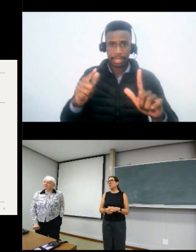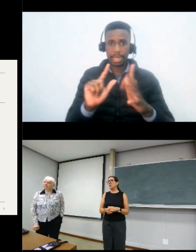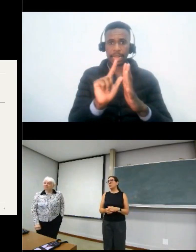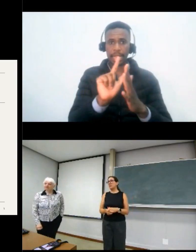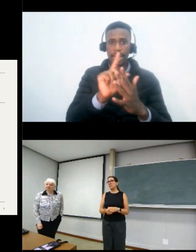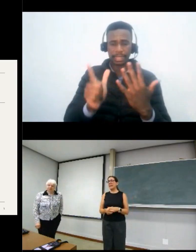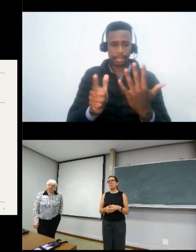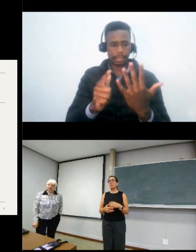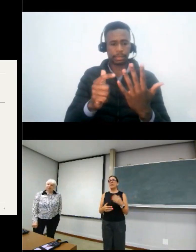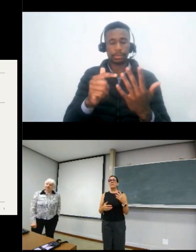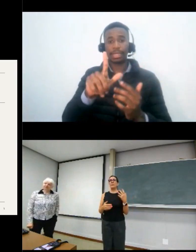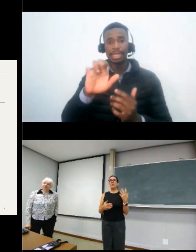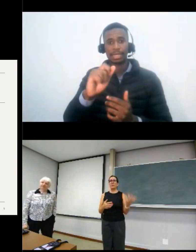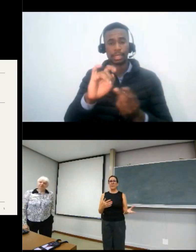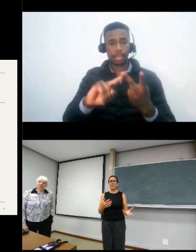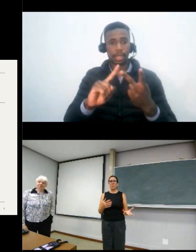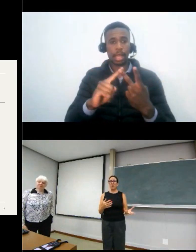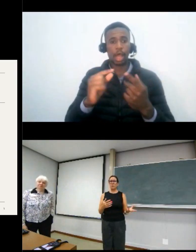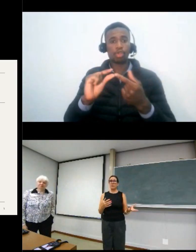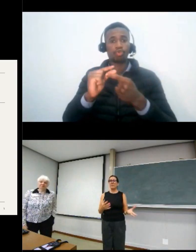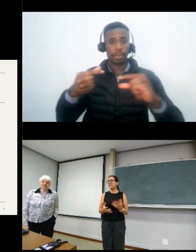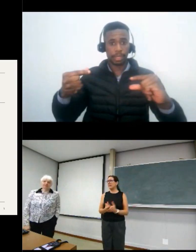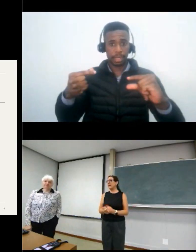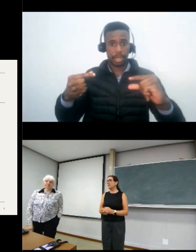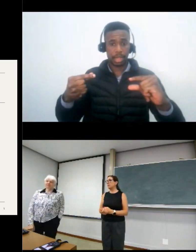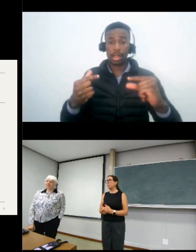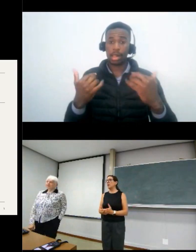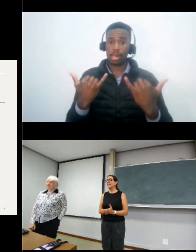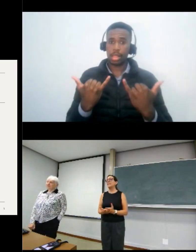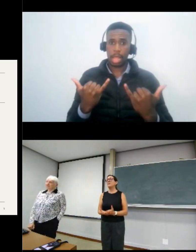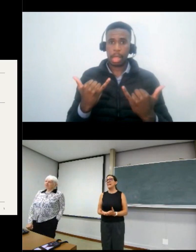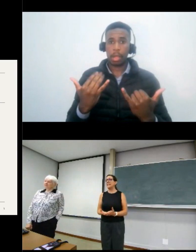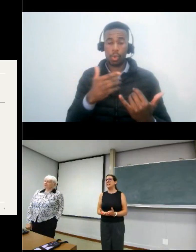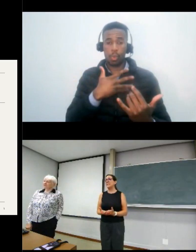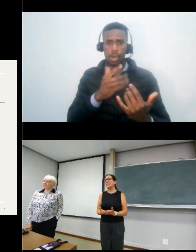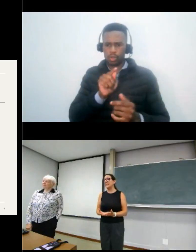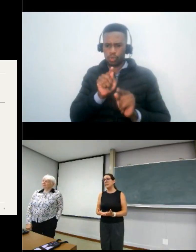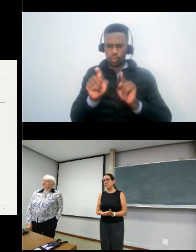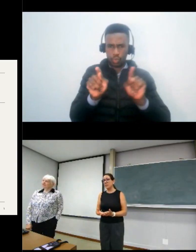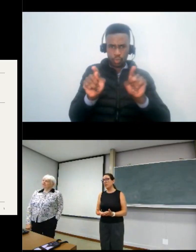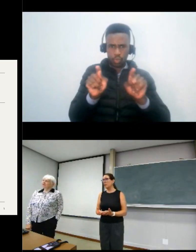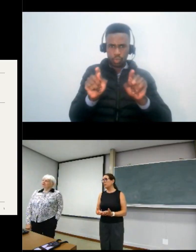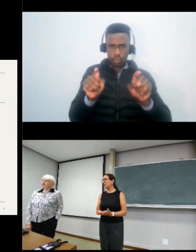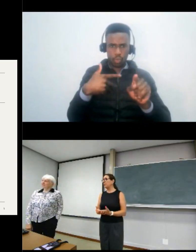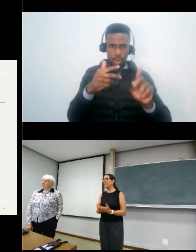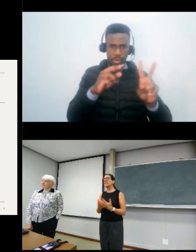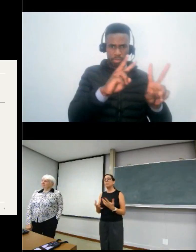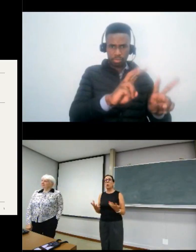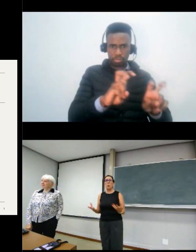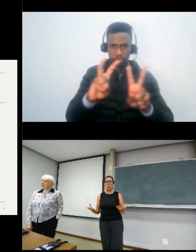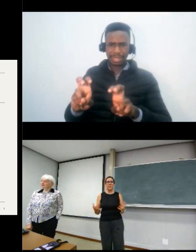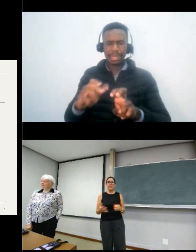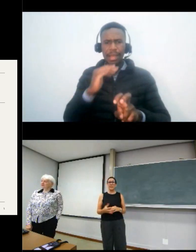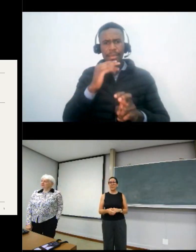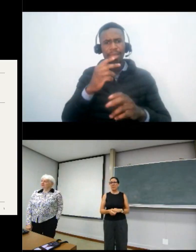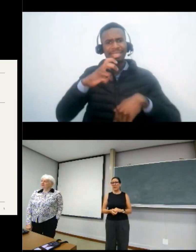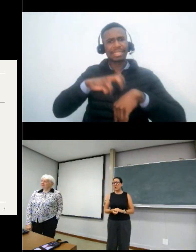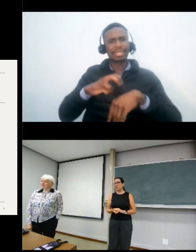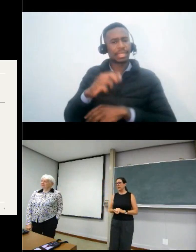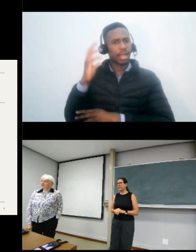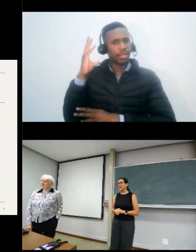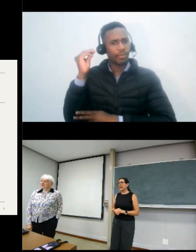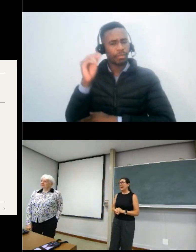And the question becomes, well, then, if this is what you want to investigate, what kind of data is needed to explore